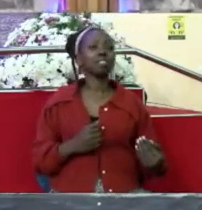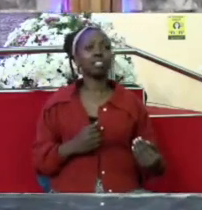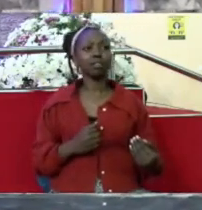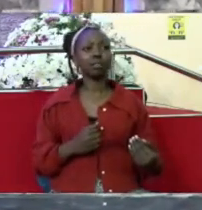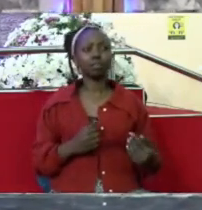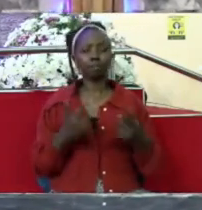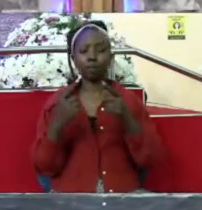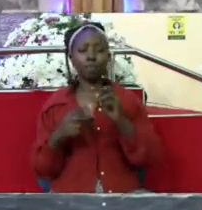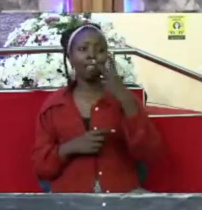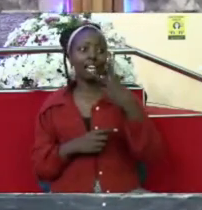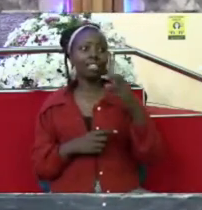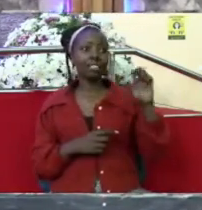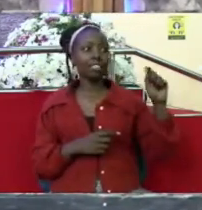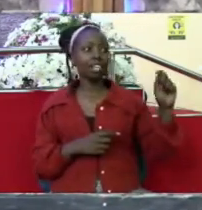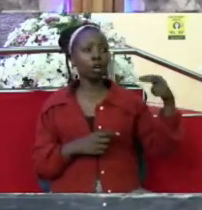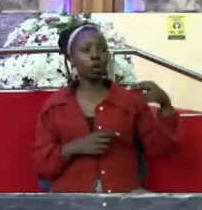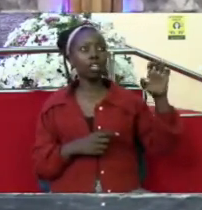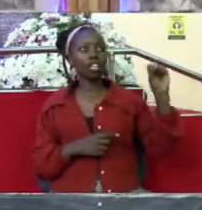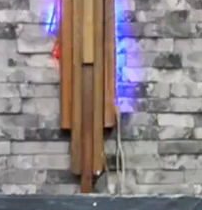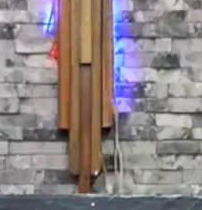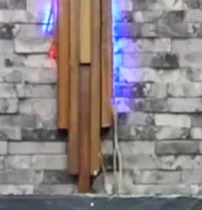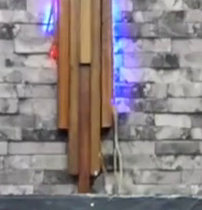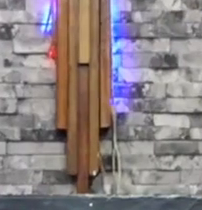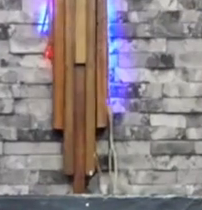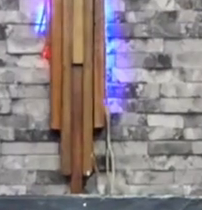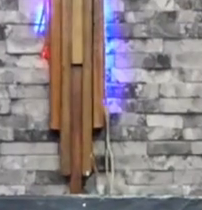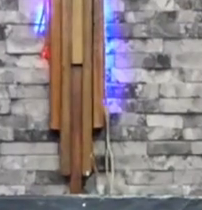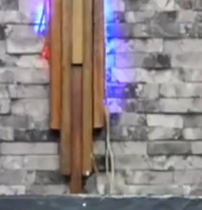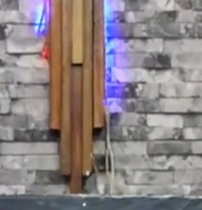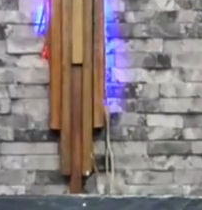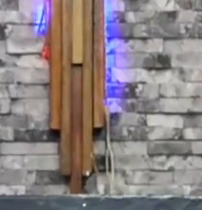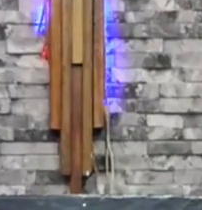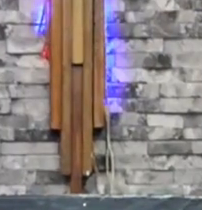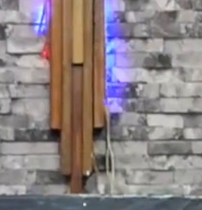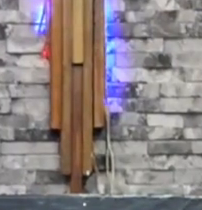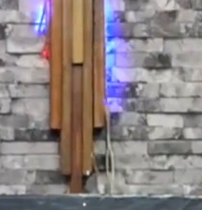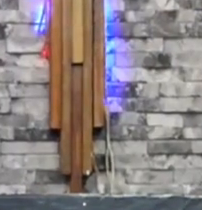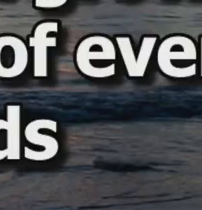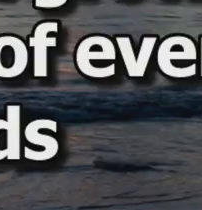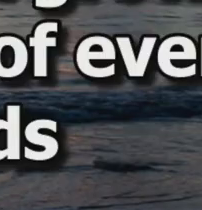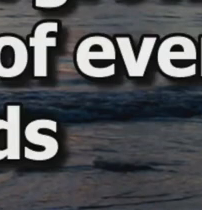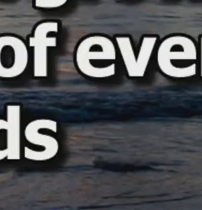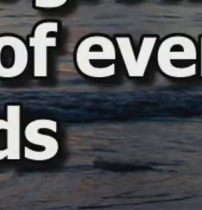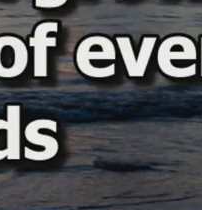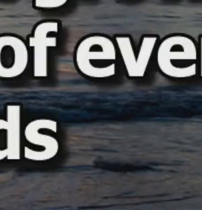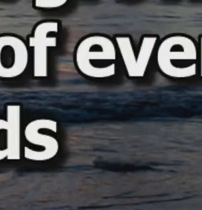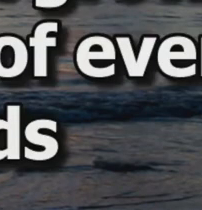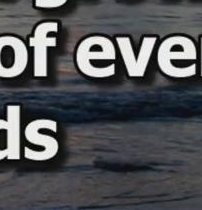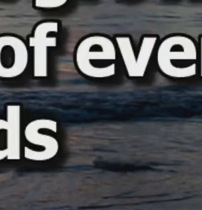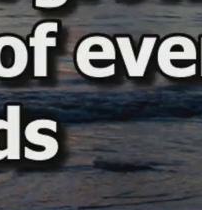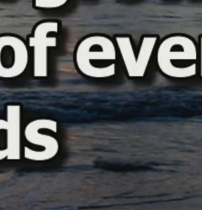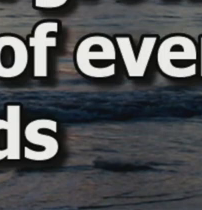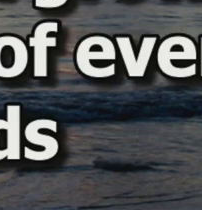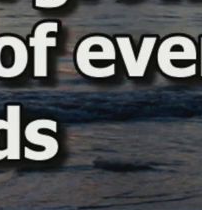2 Thessalonians chapter 4, verse 3 to 12. And I want to read as it comes up on the screen.